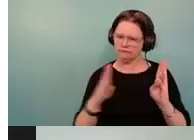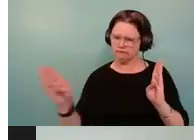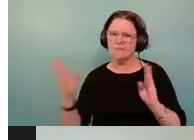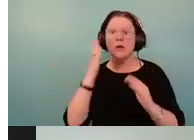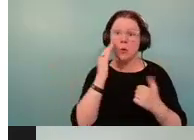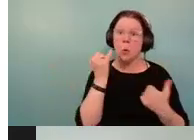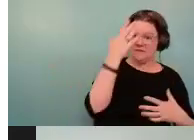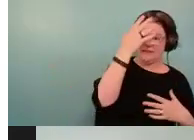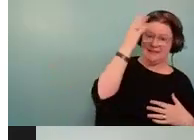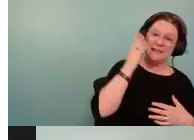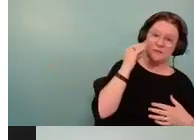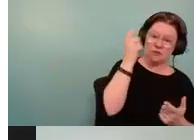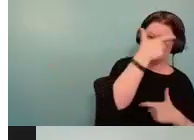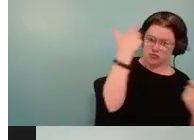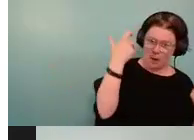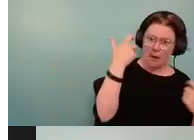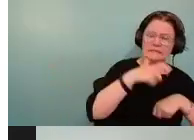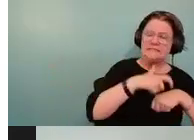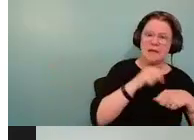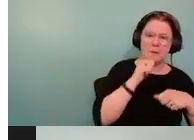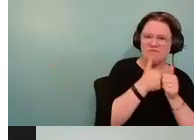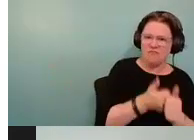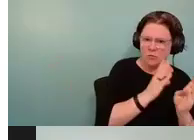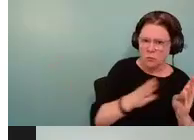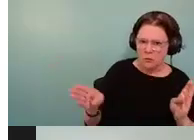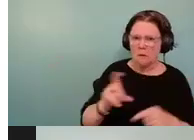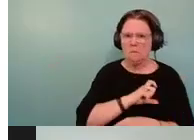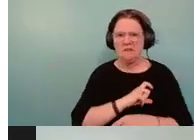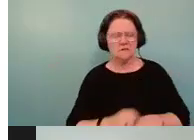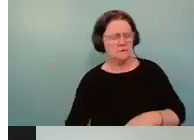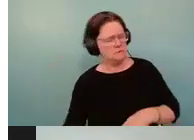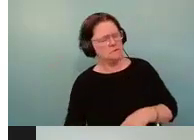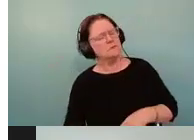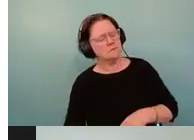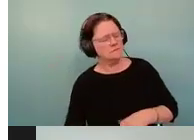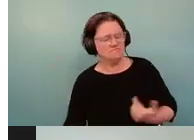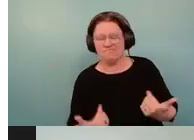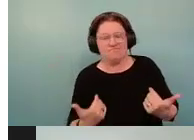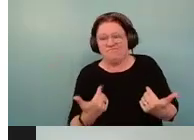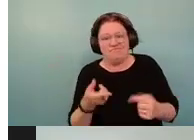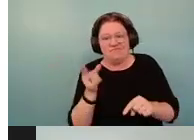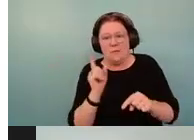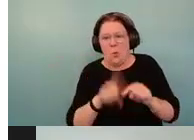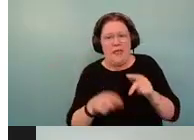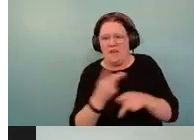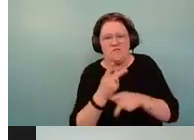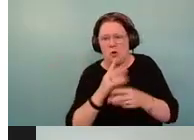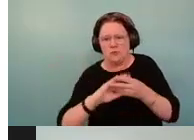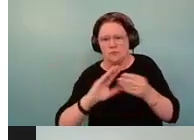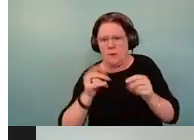tell a linear story often, but the police ended up saying, we just can't make head or tails of